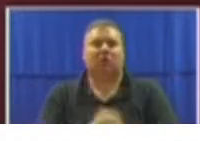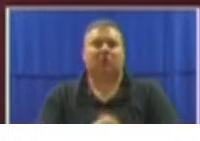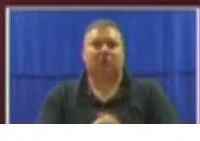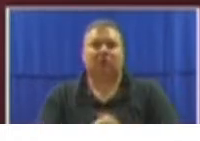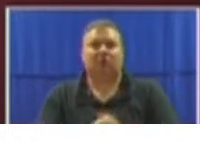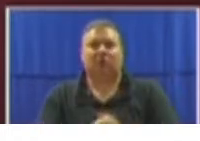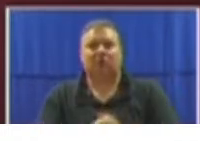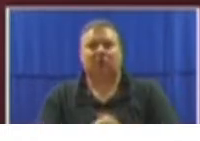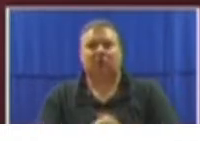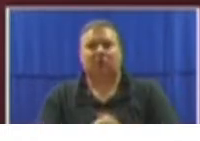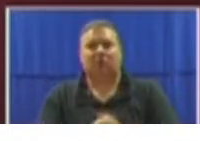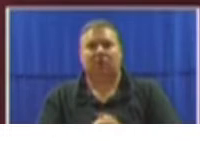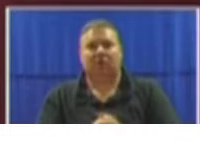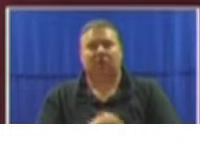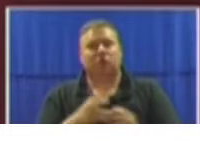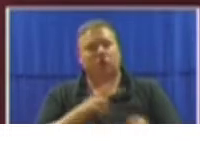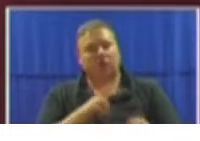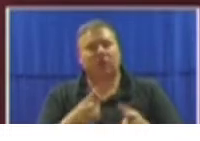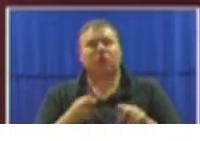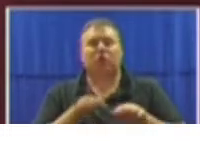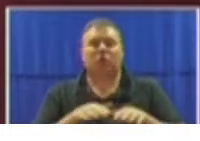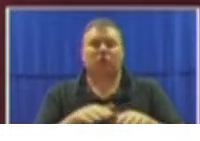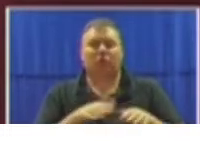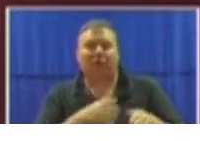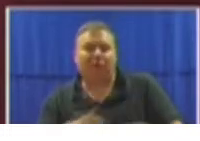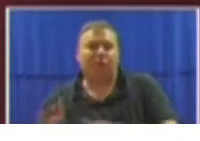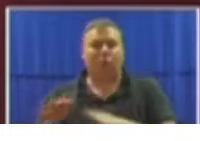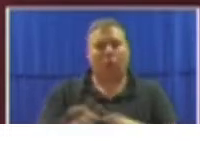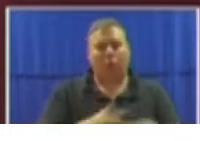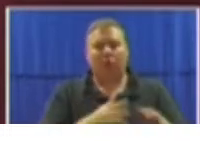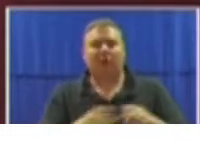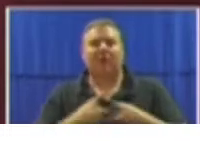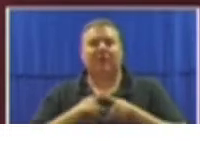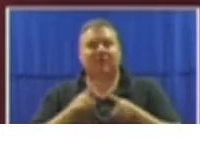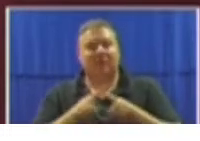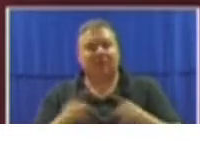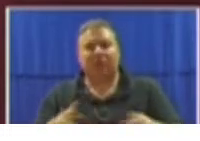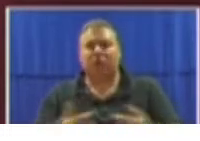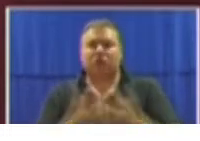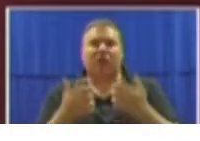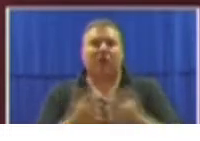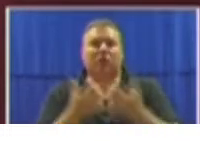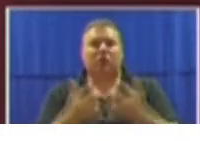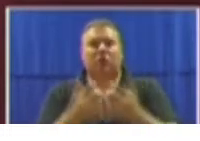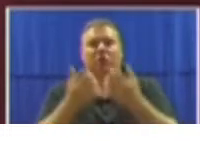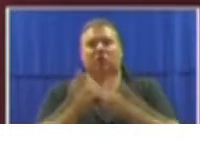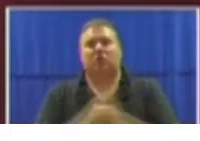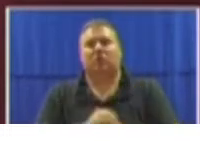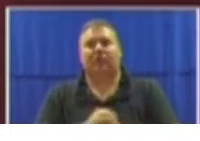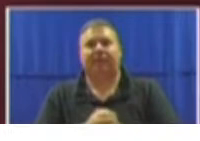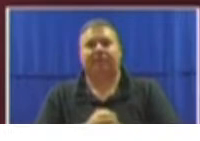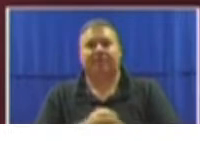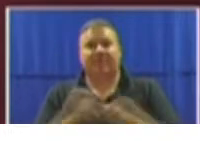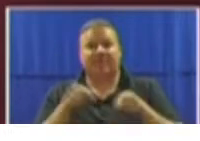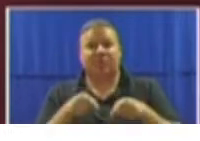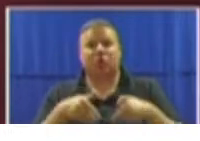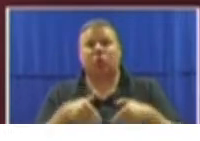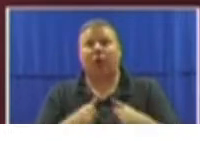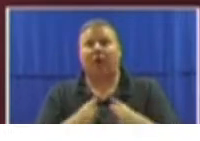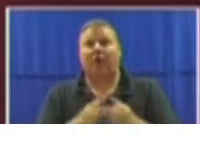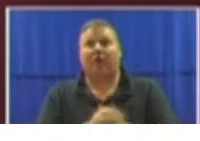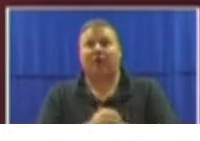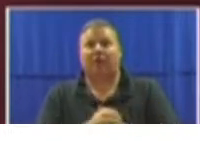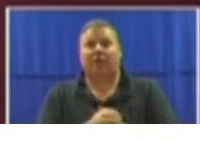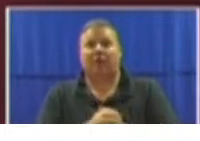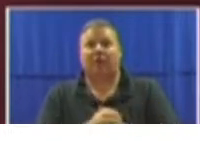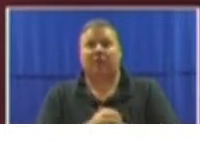been fluid and has been threatened by various challenges along the way. To this end, the state